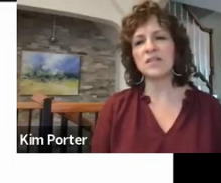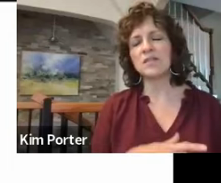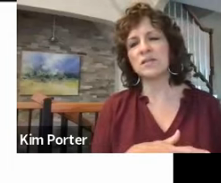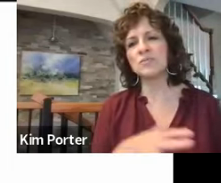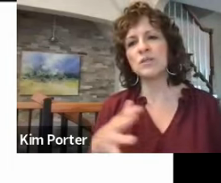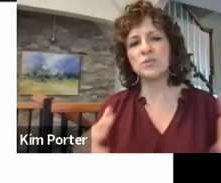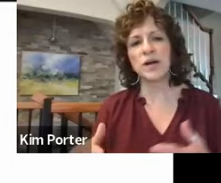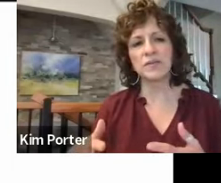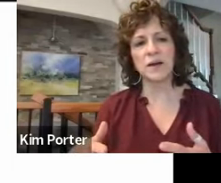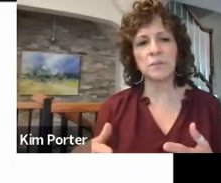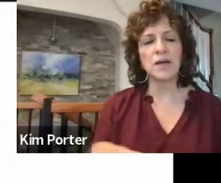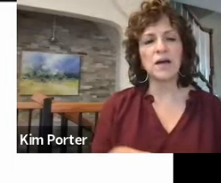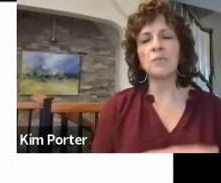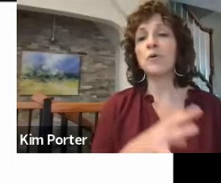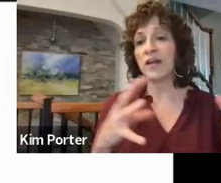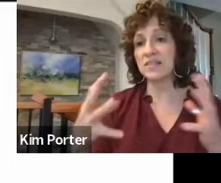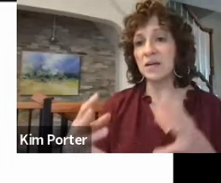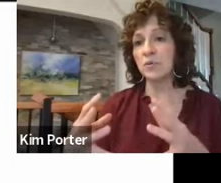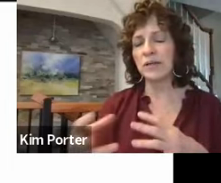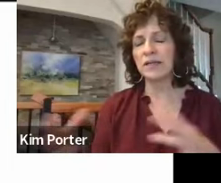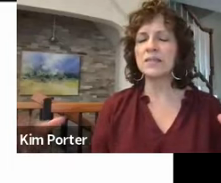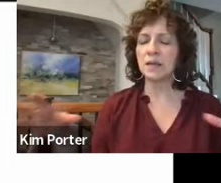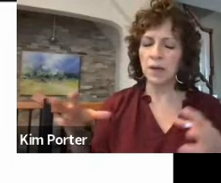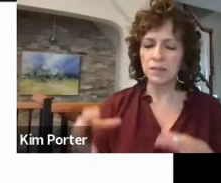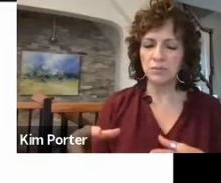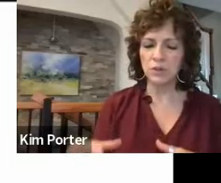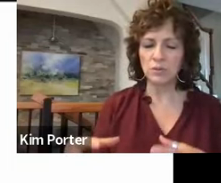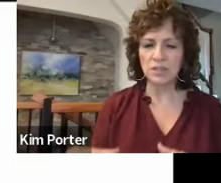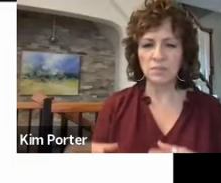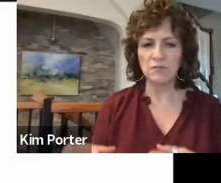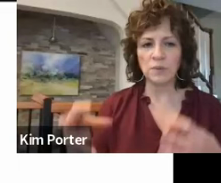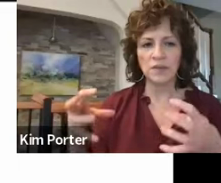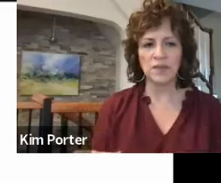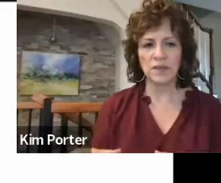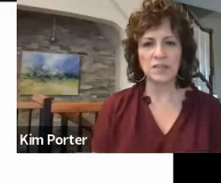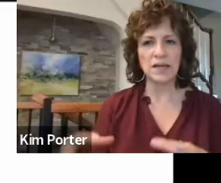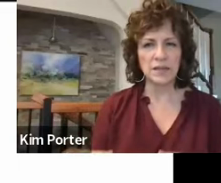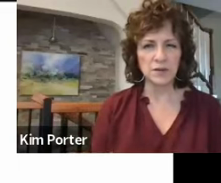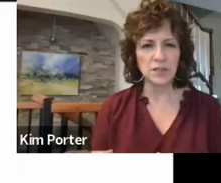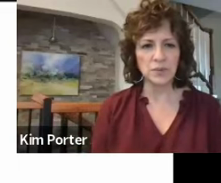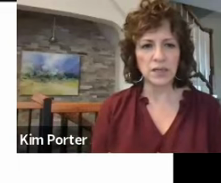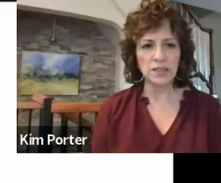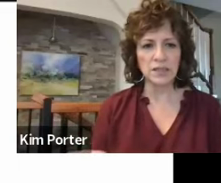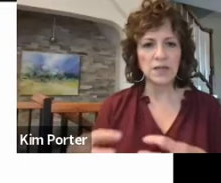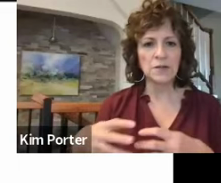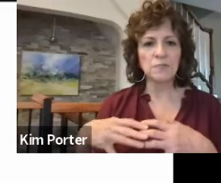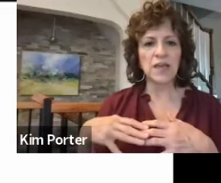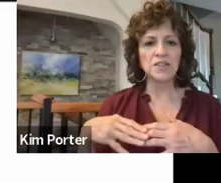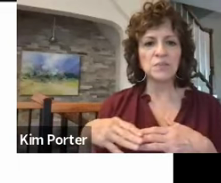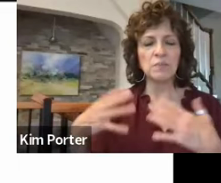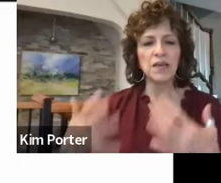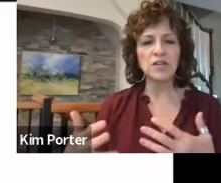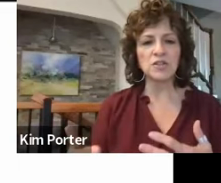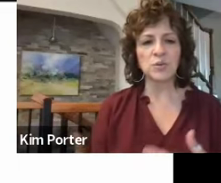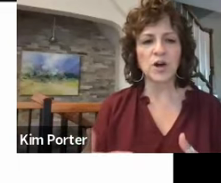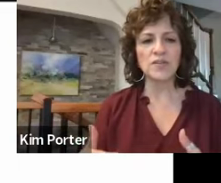important, right? So let's redirect them with that summary. Like, let's get back to what you were saying before about this. Did I hear this right? And